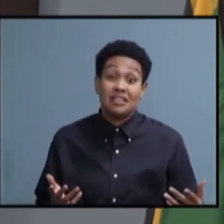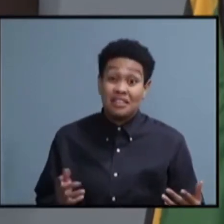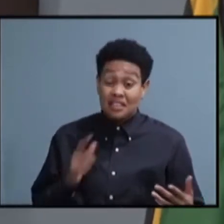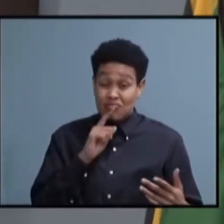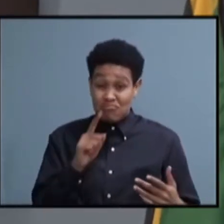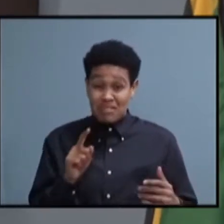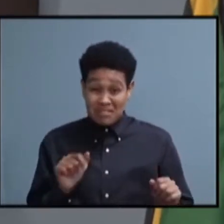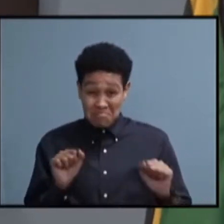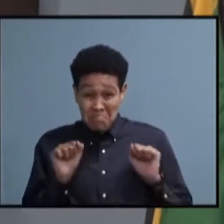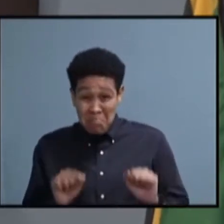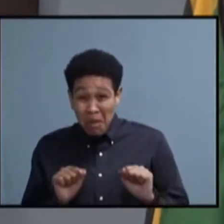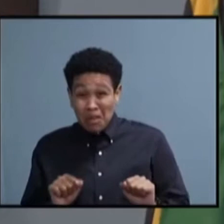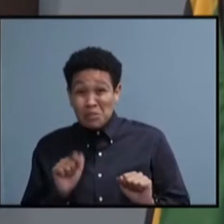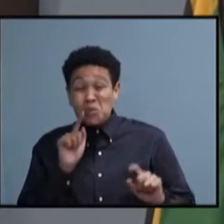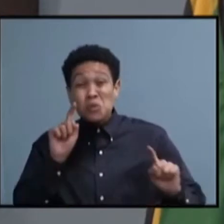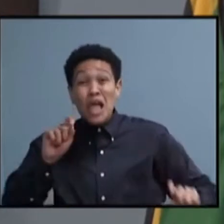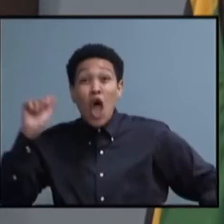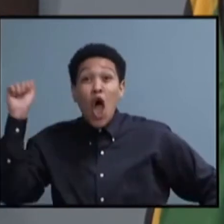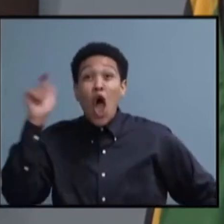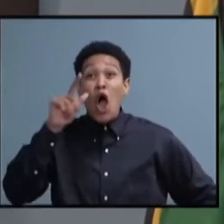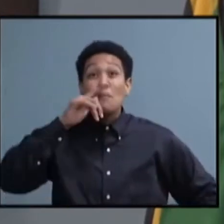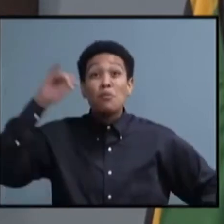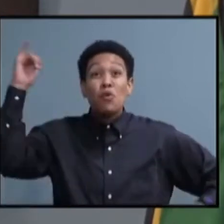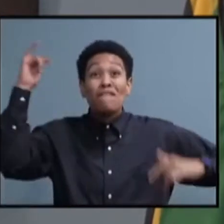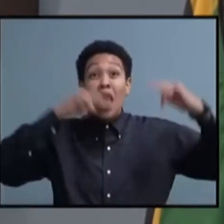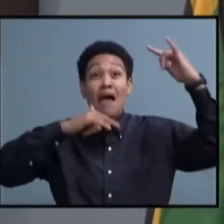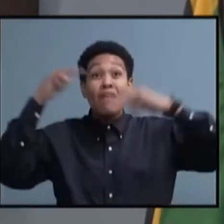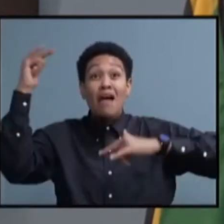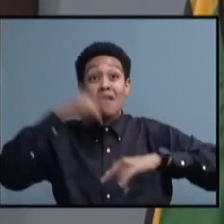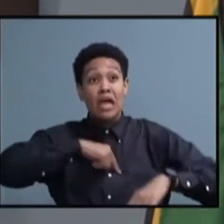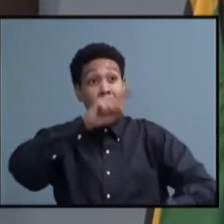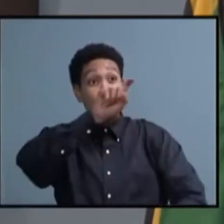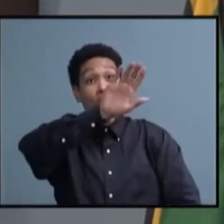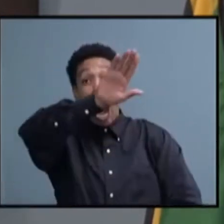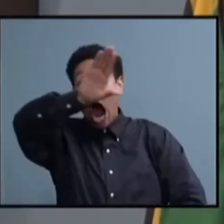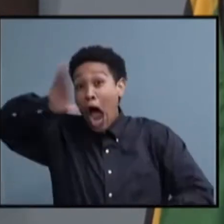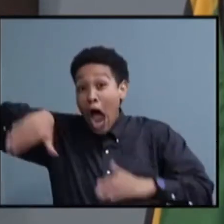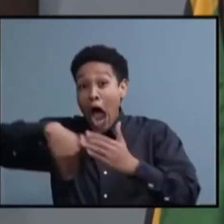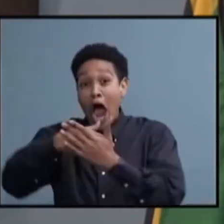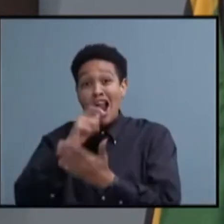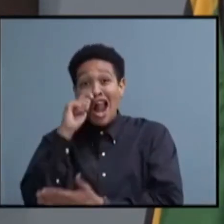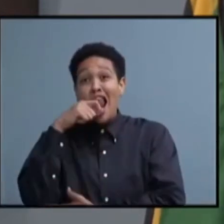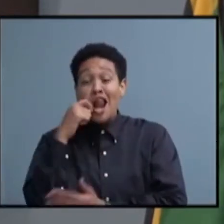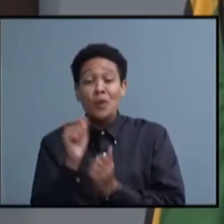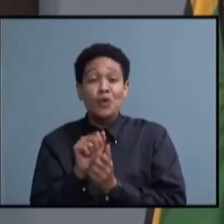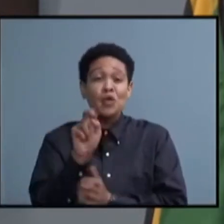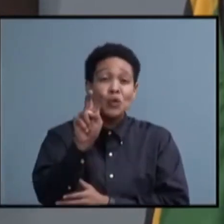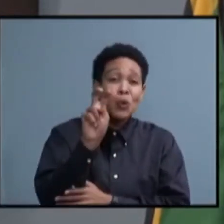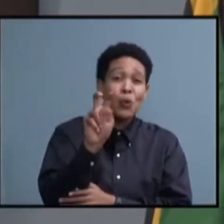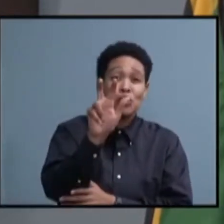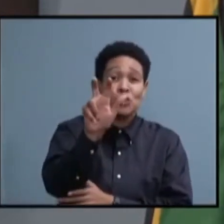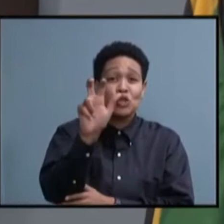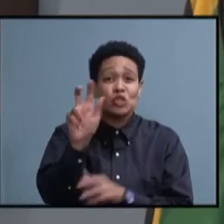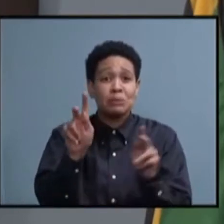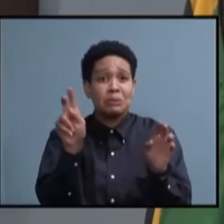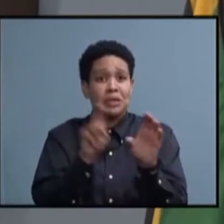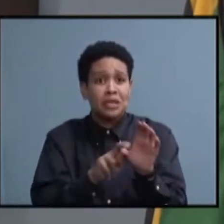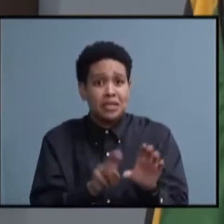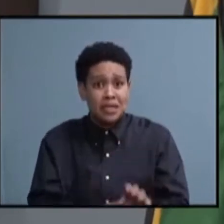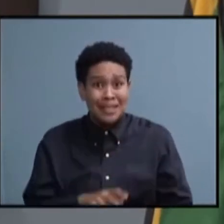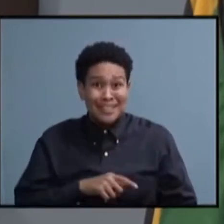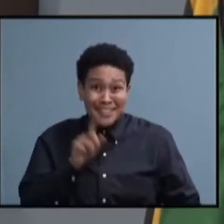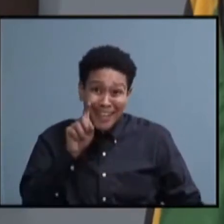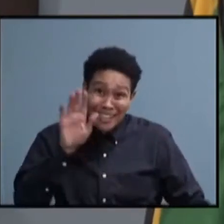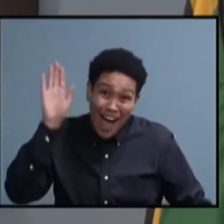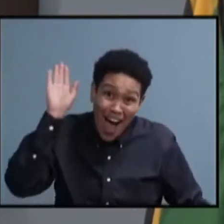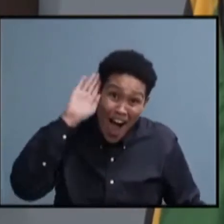be testing all flights that are coming in with 200 and 300 passengers at a